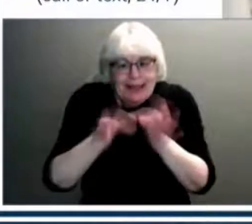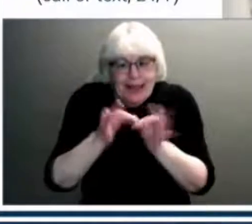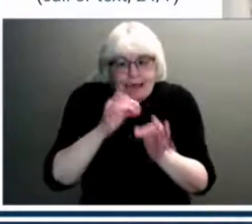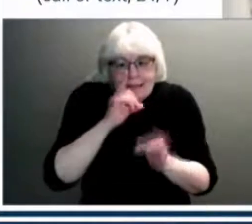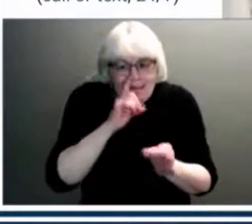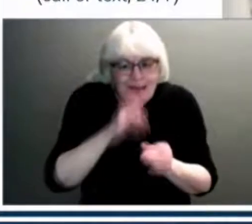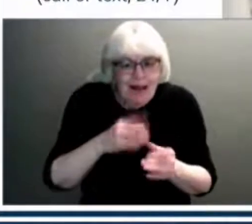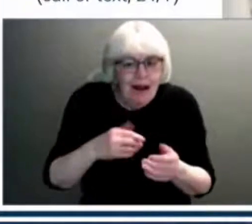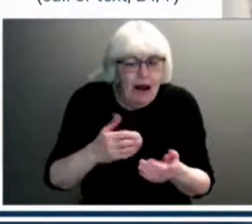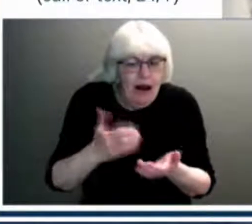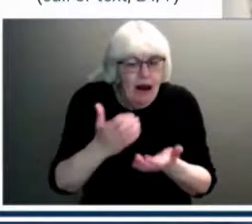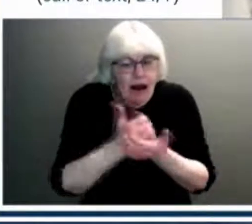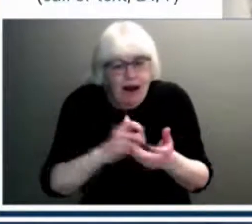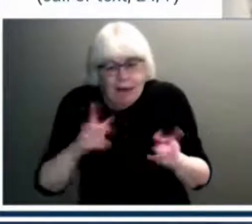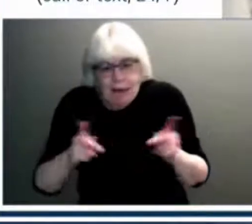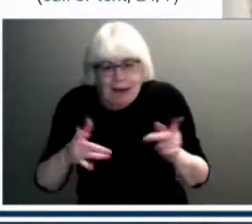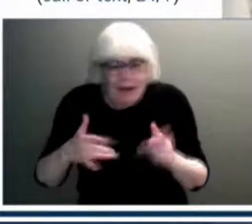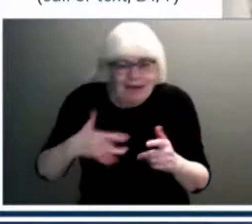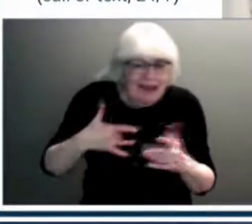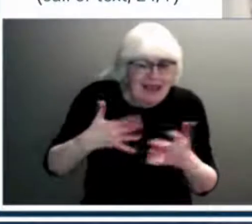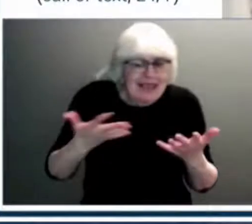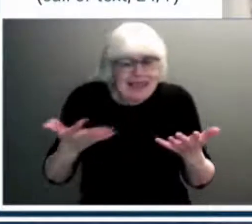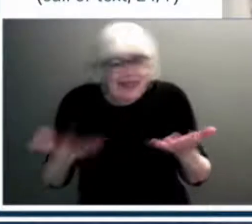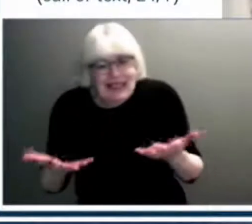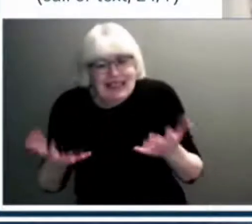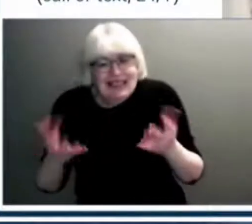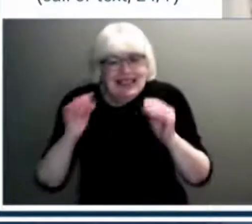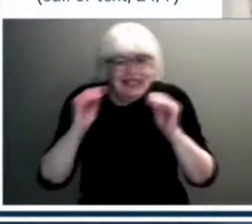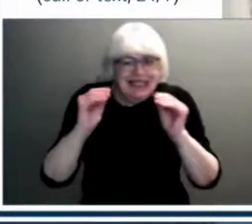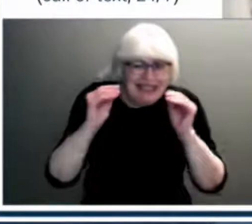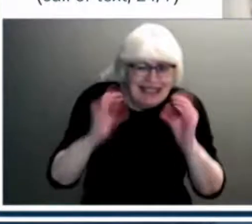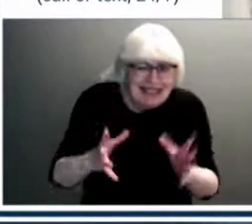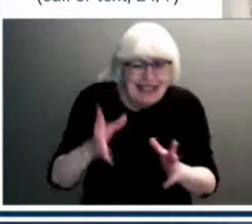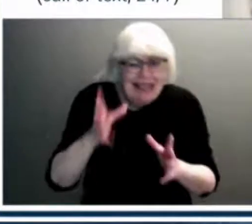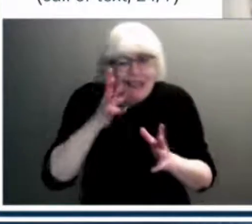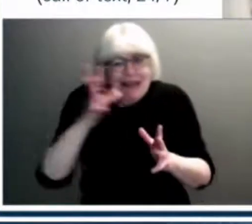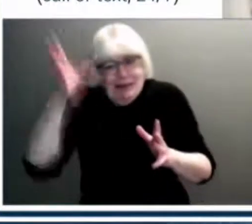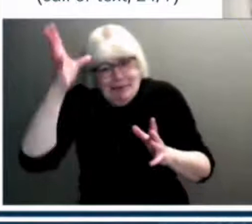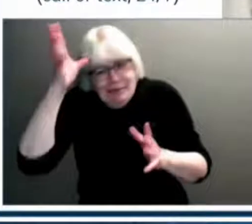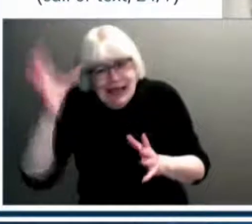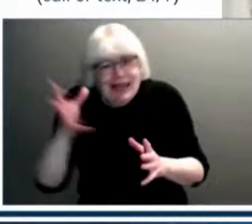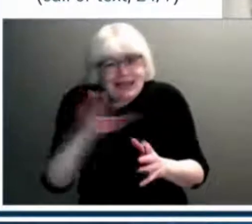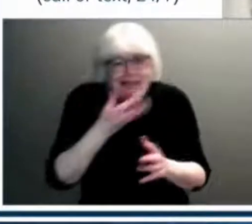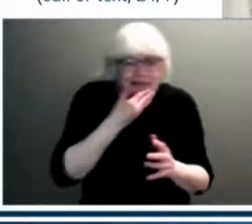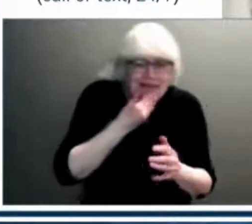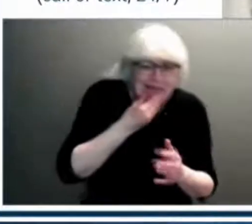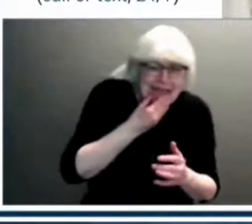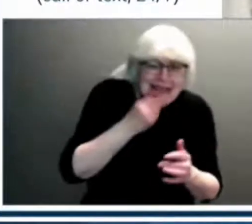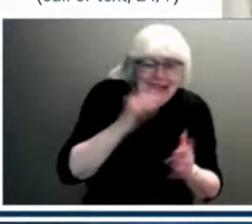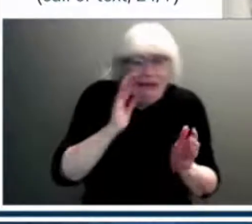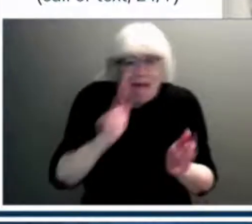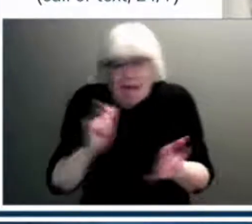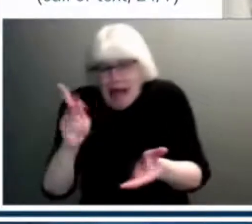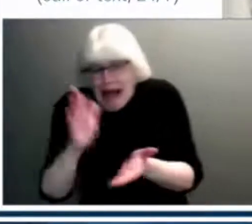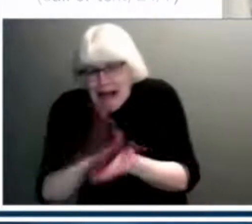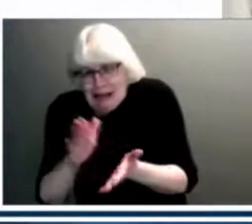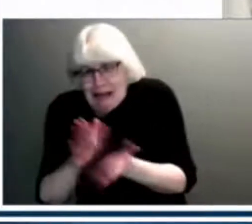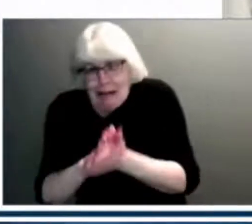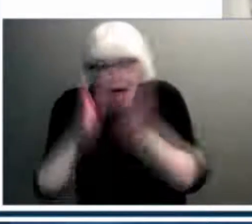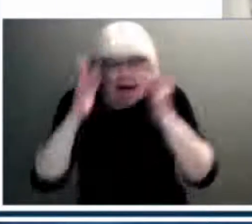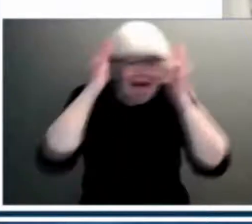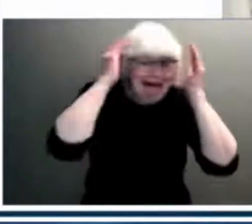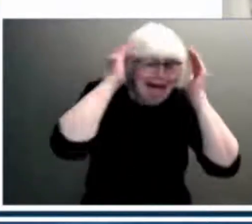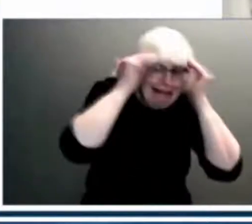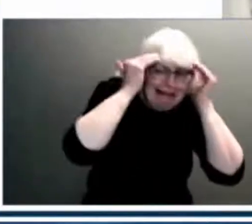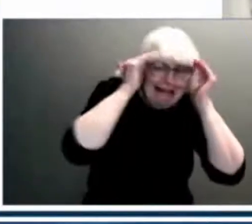and parents in particular regarding back to school. But I've said it before and I'll say it again. Our schools are safe. And